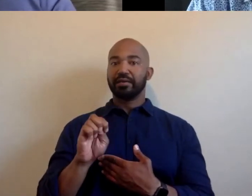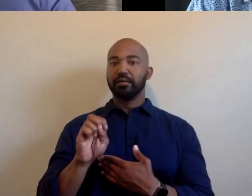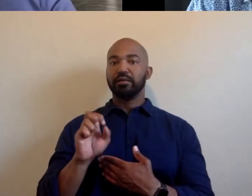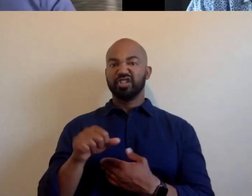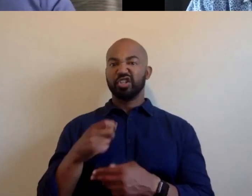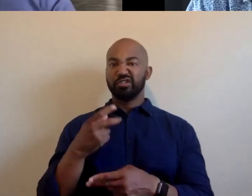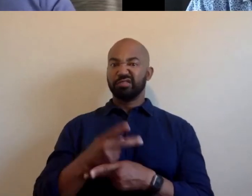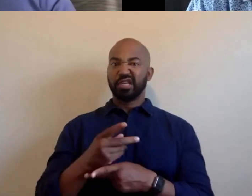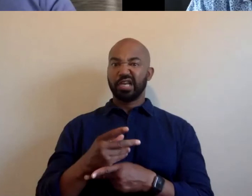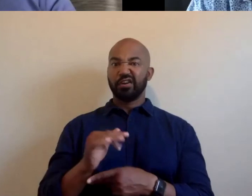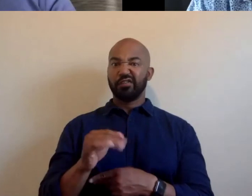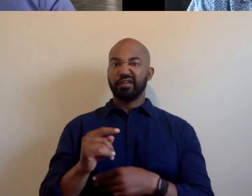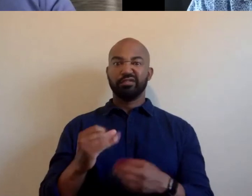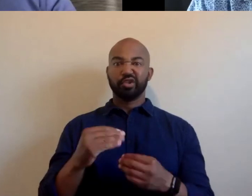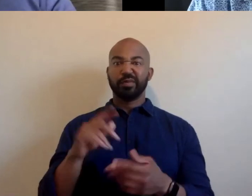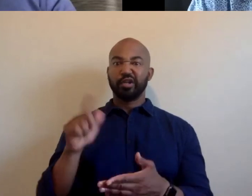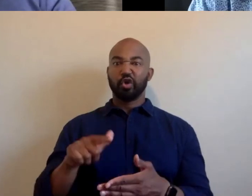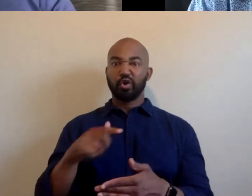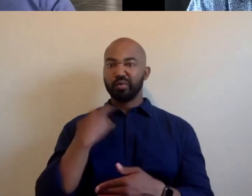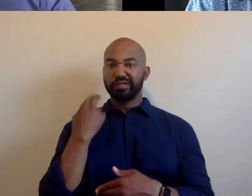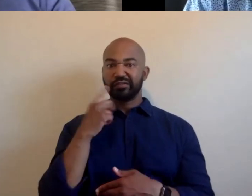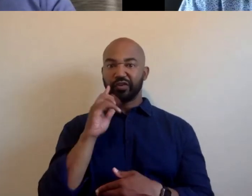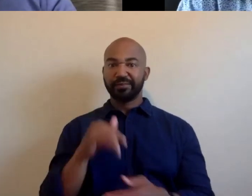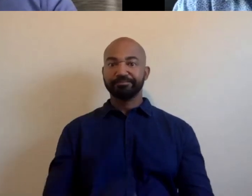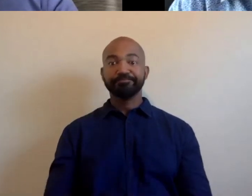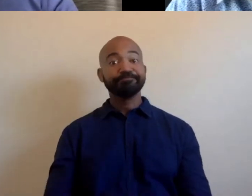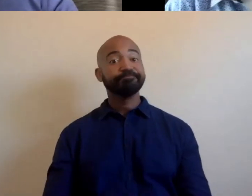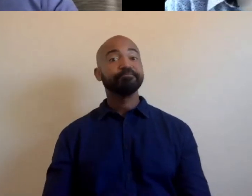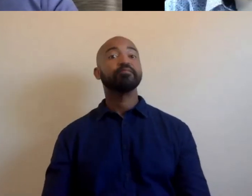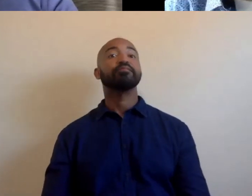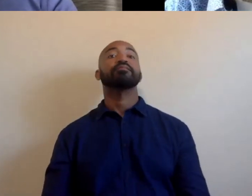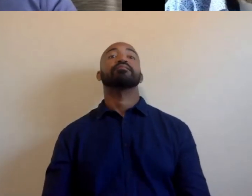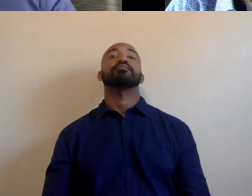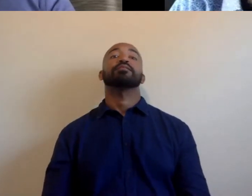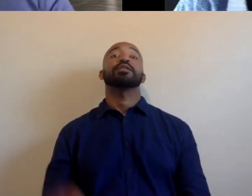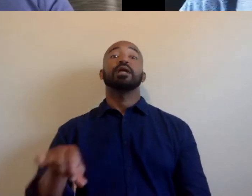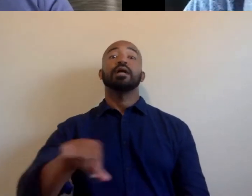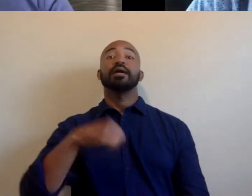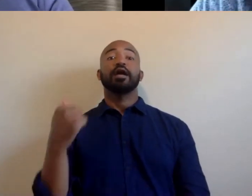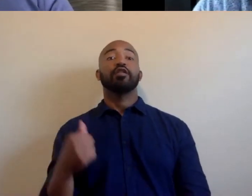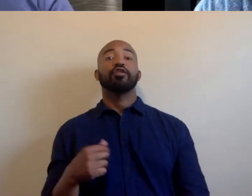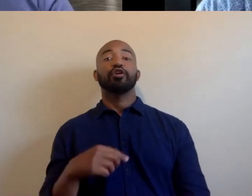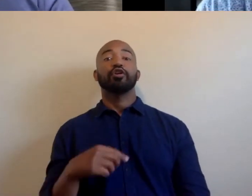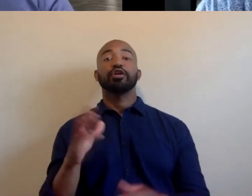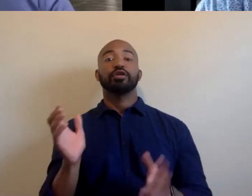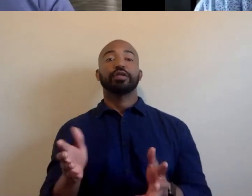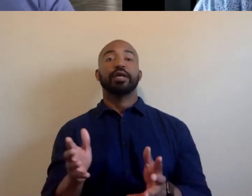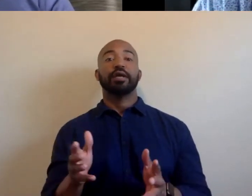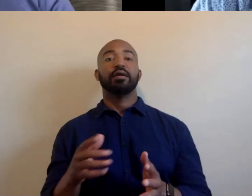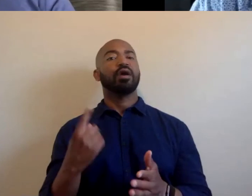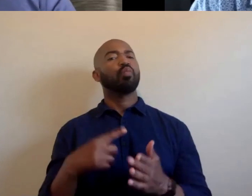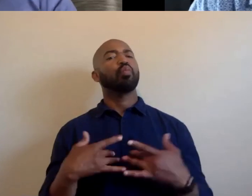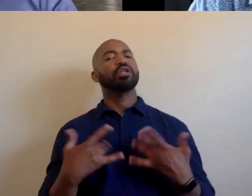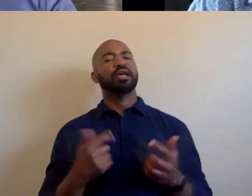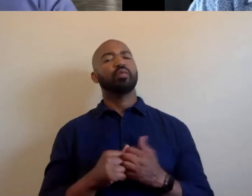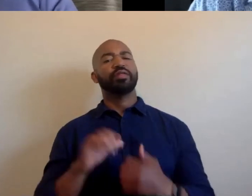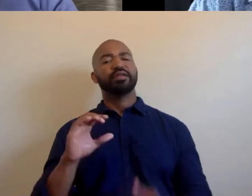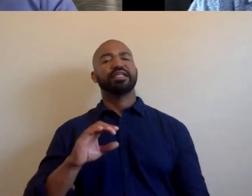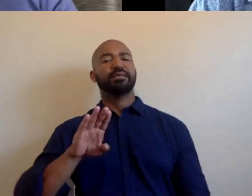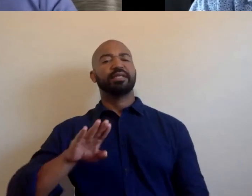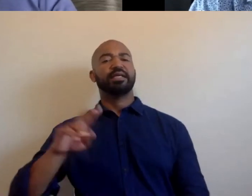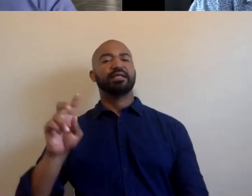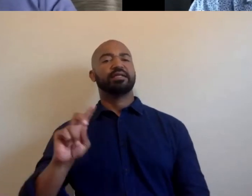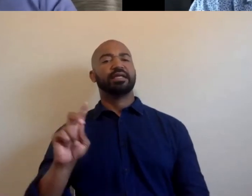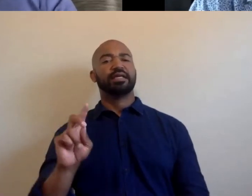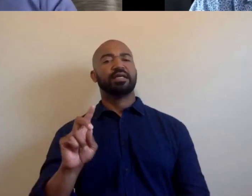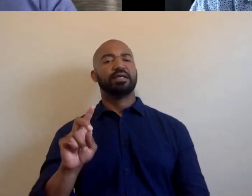that activity. That's great to hear. Another one in the chat box is, what's the deal with CBD oil that's sold everywhere now?